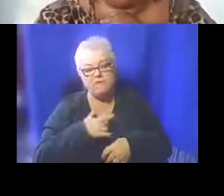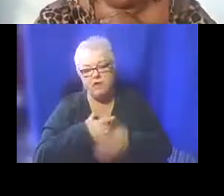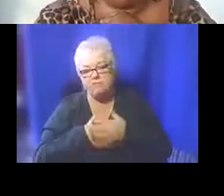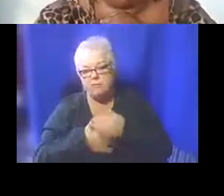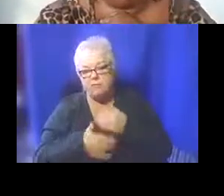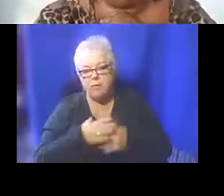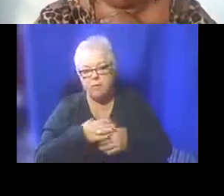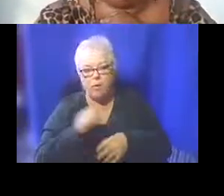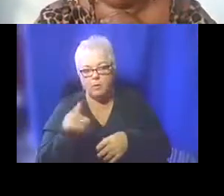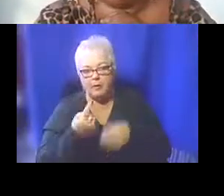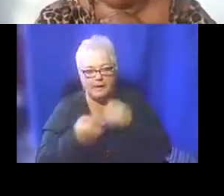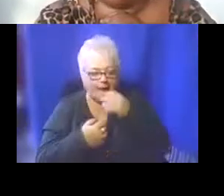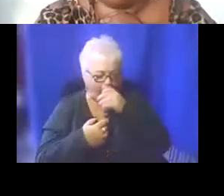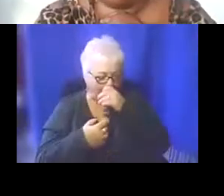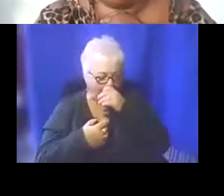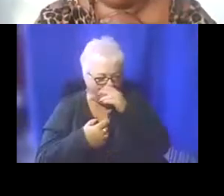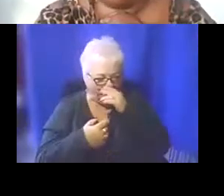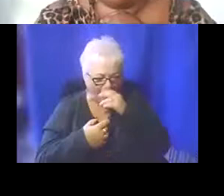clear,